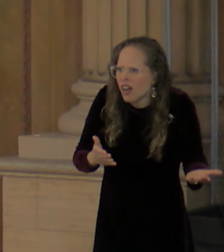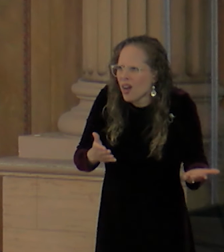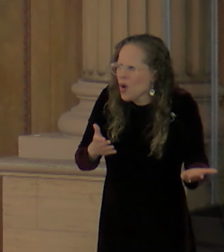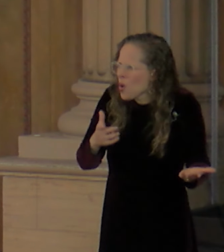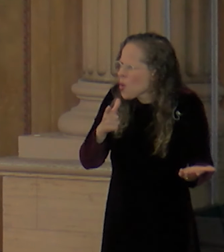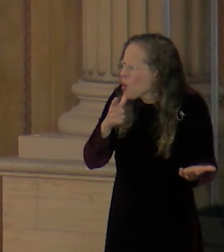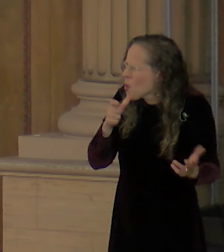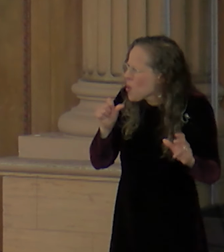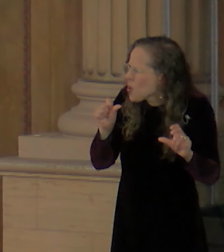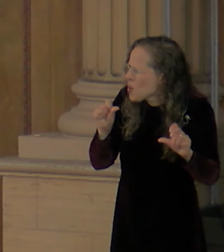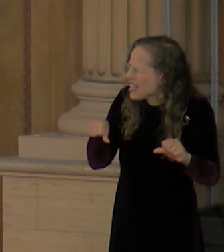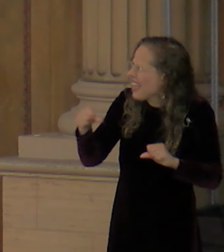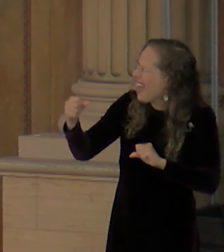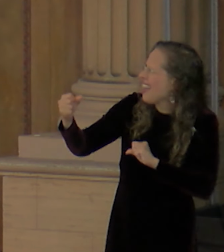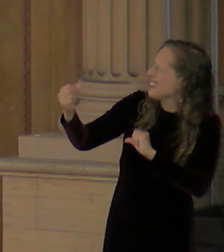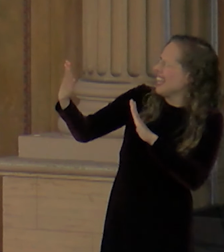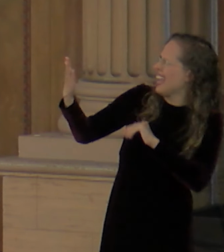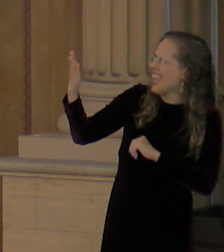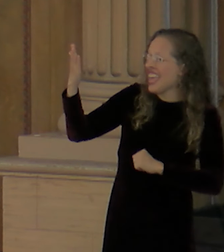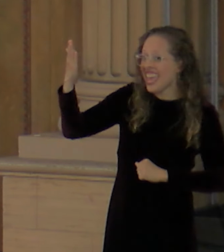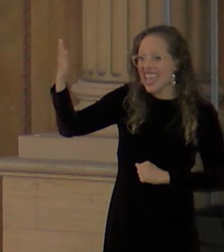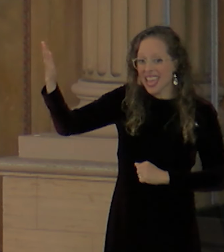that can stand before him?